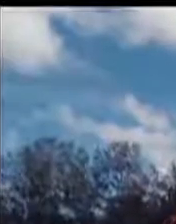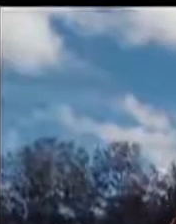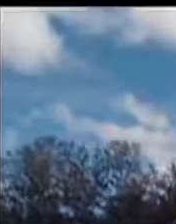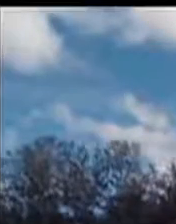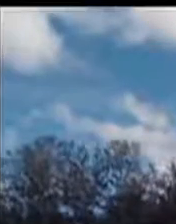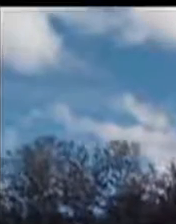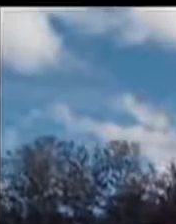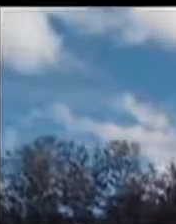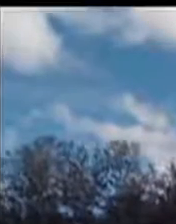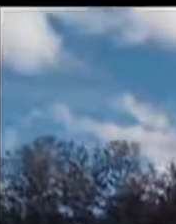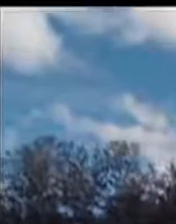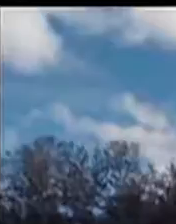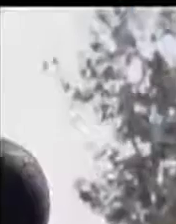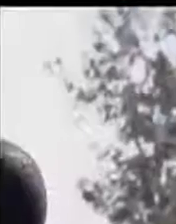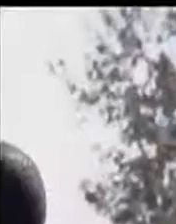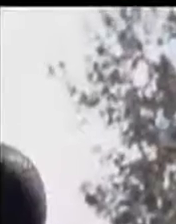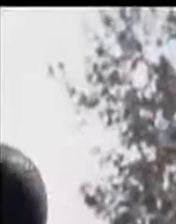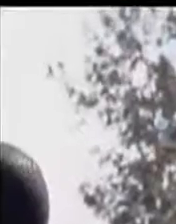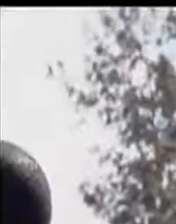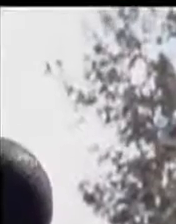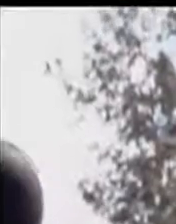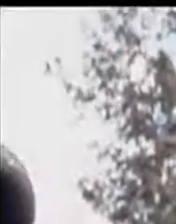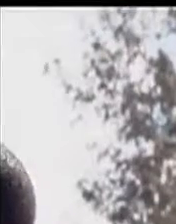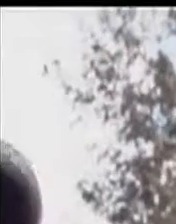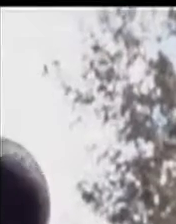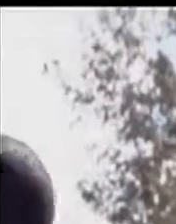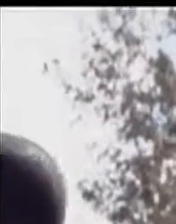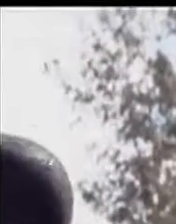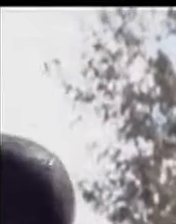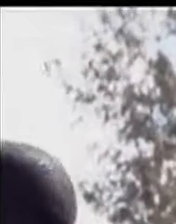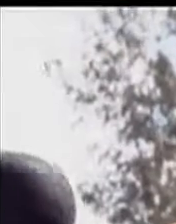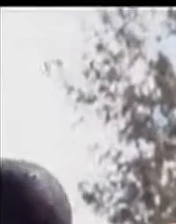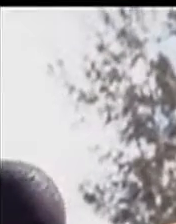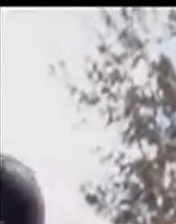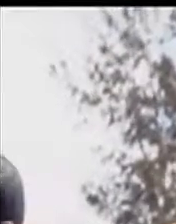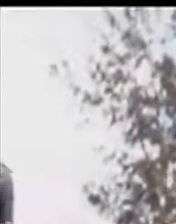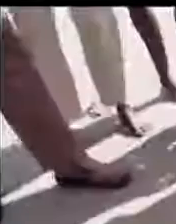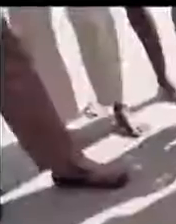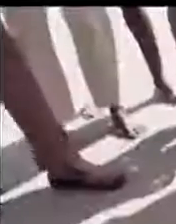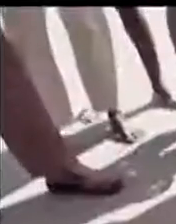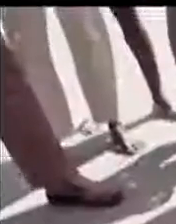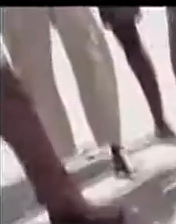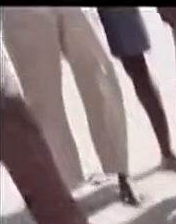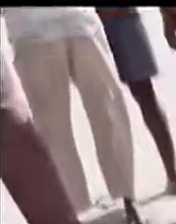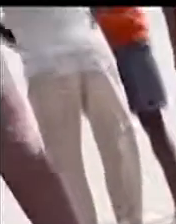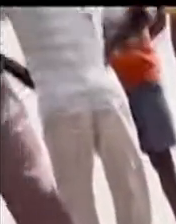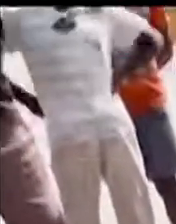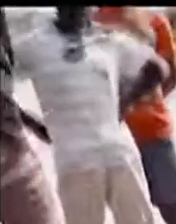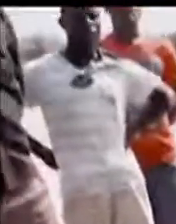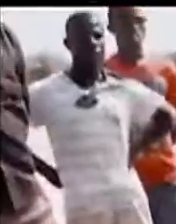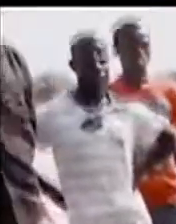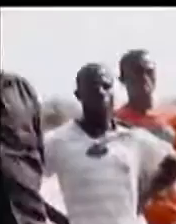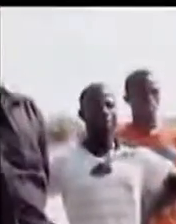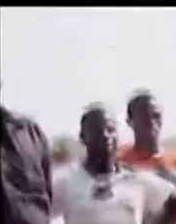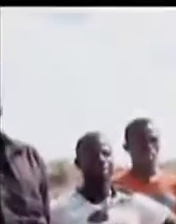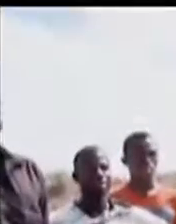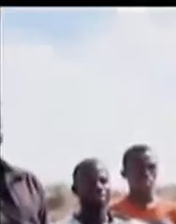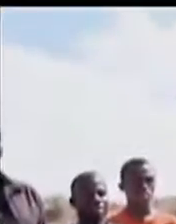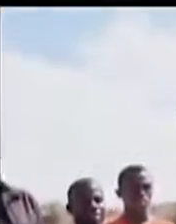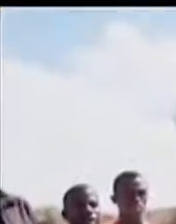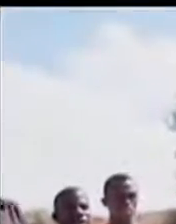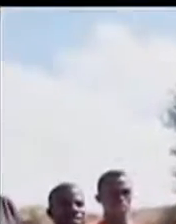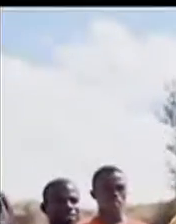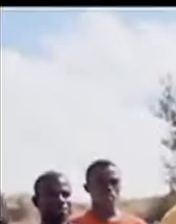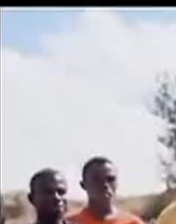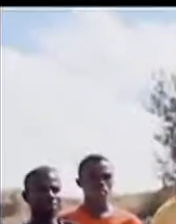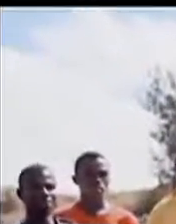infection and AIDS, the main cause of death in adults and young people across Mozambique. Poor nutrition makes it even more difficult for people